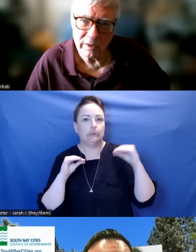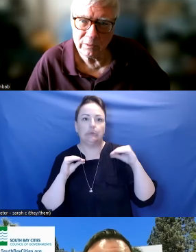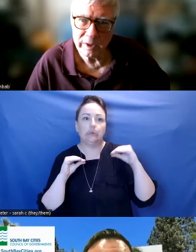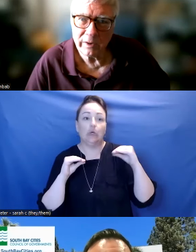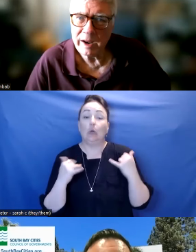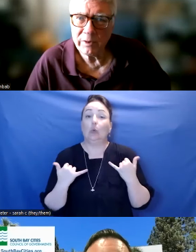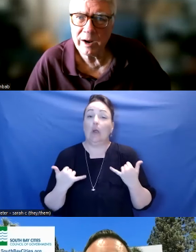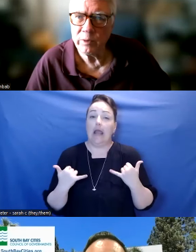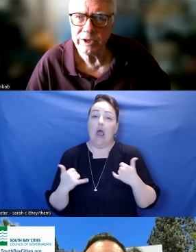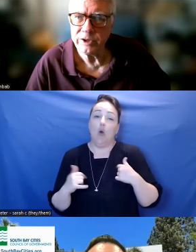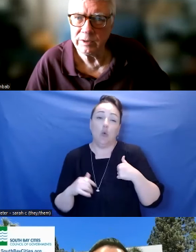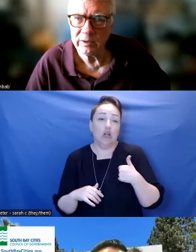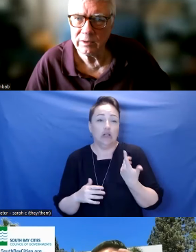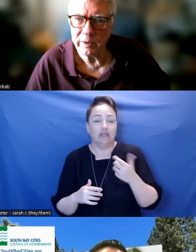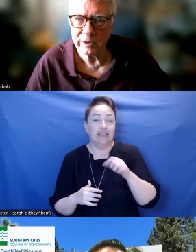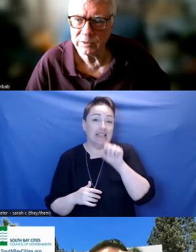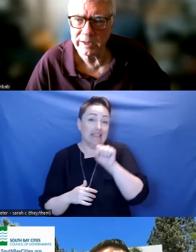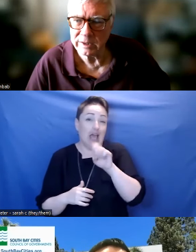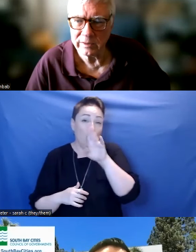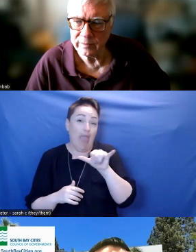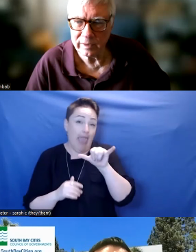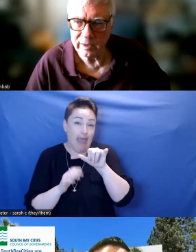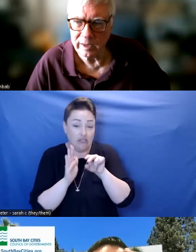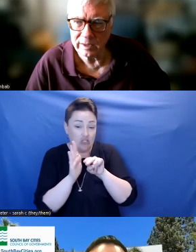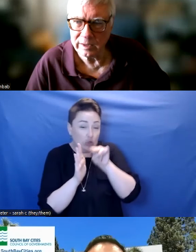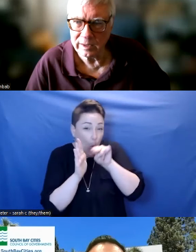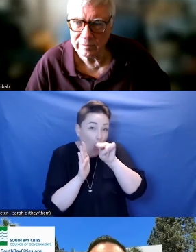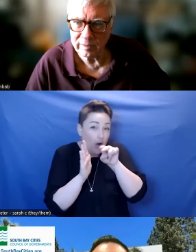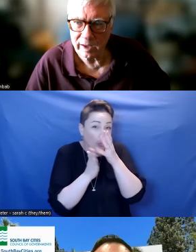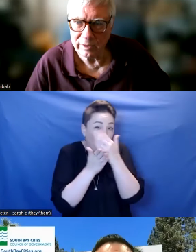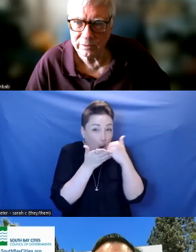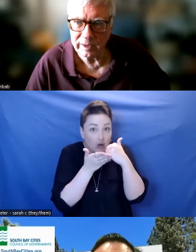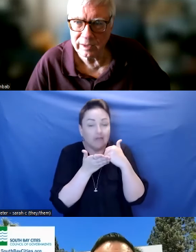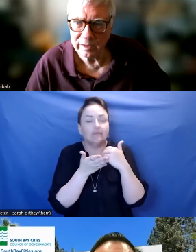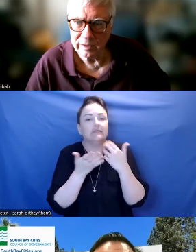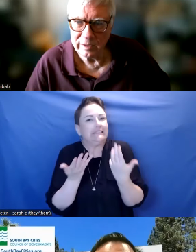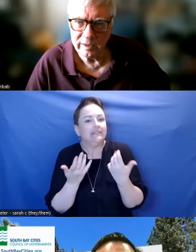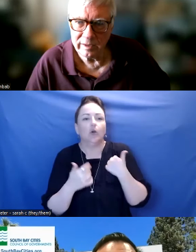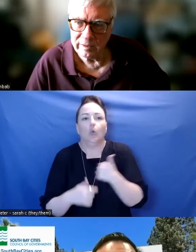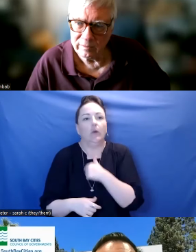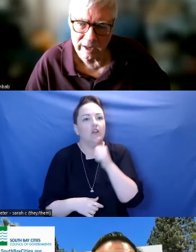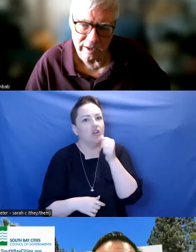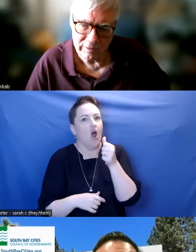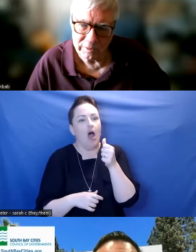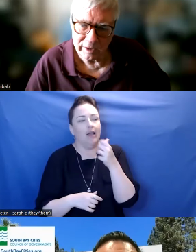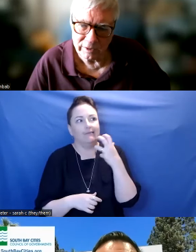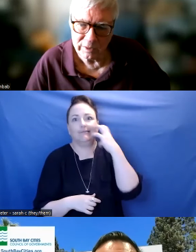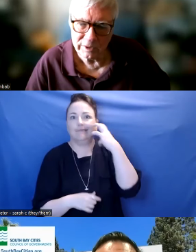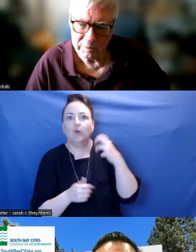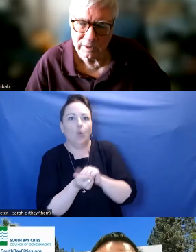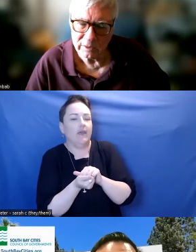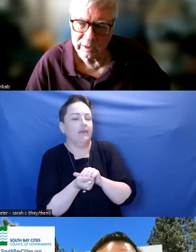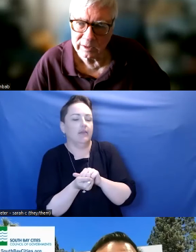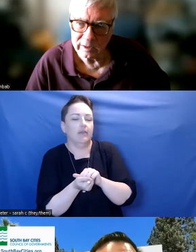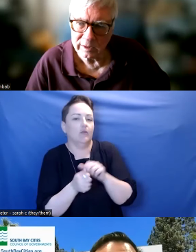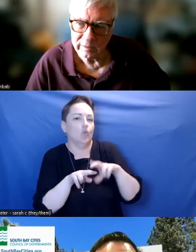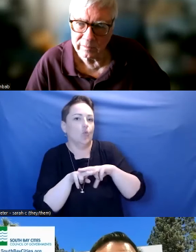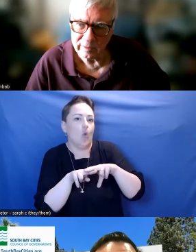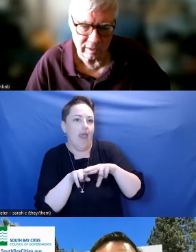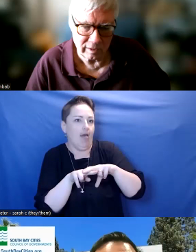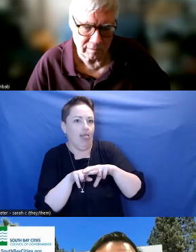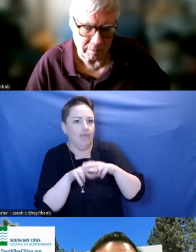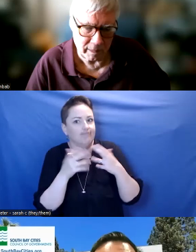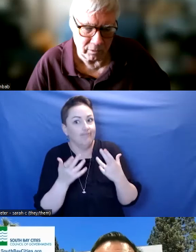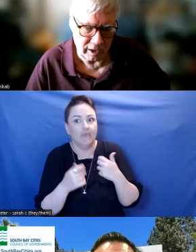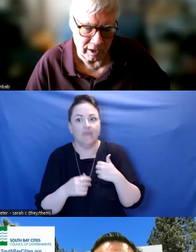Bay. We're not rich in rail transit, and I don't think, Jackie, if you're there, you can speak to it. I